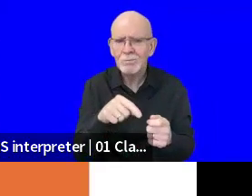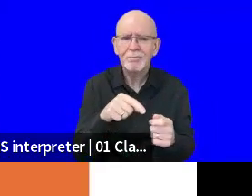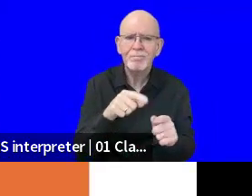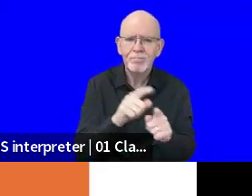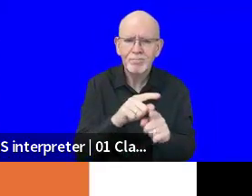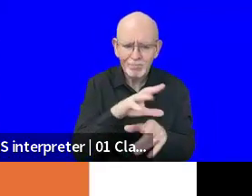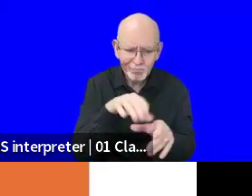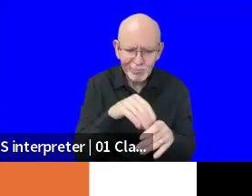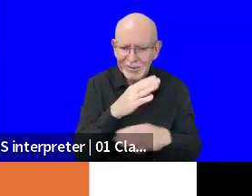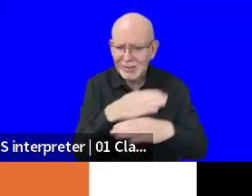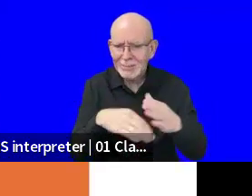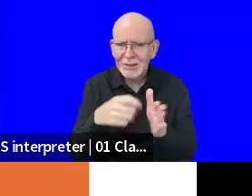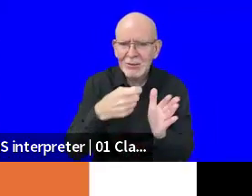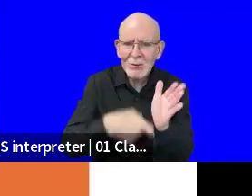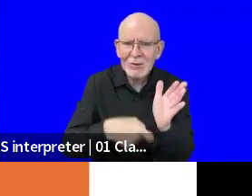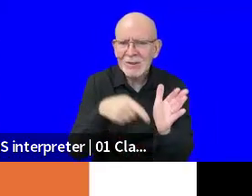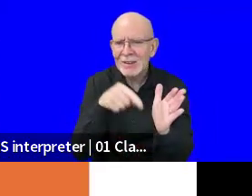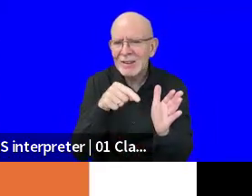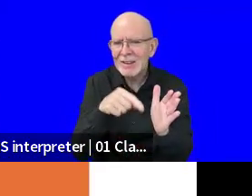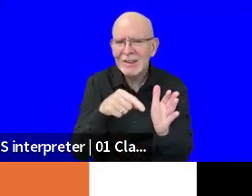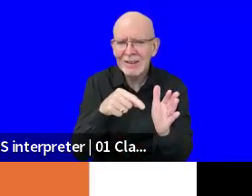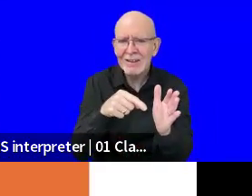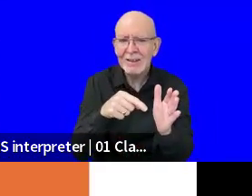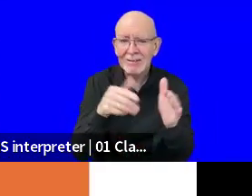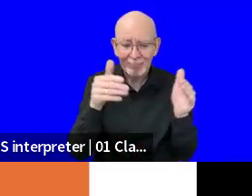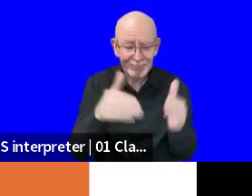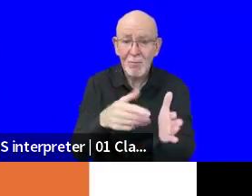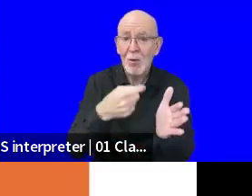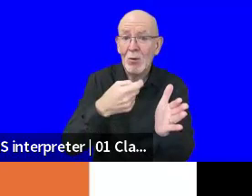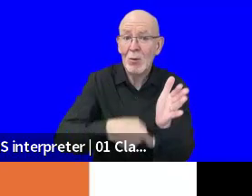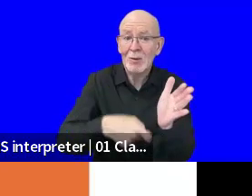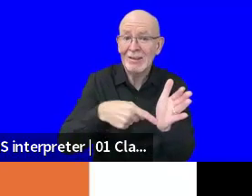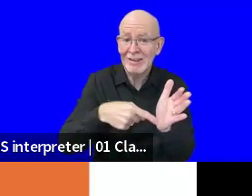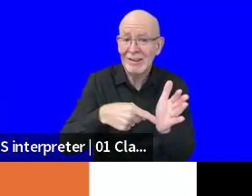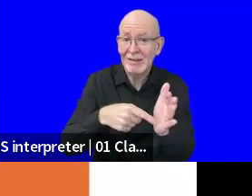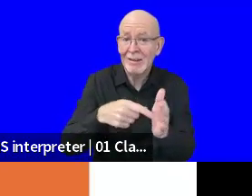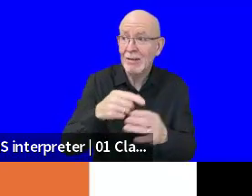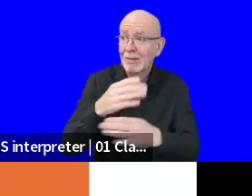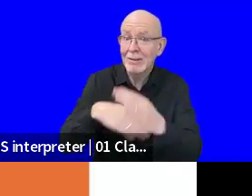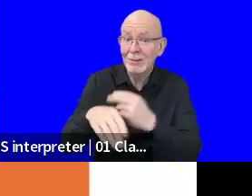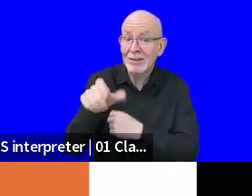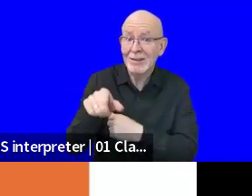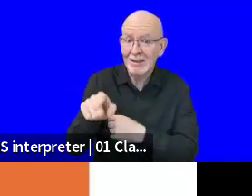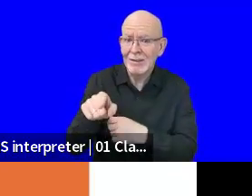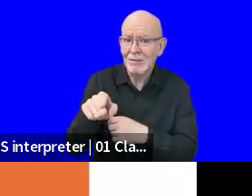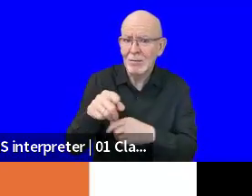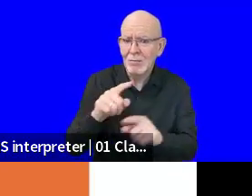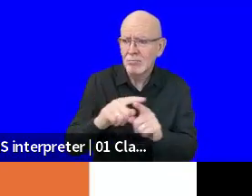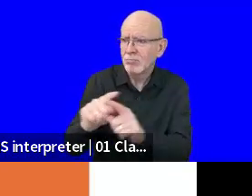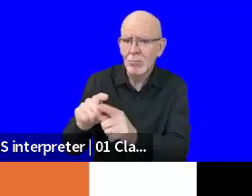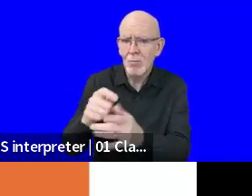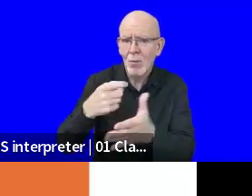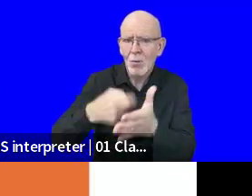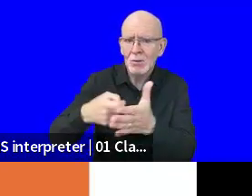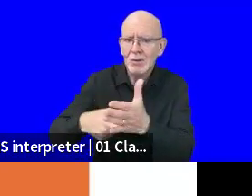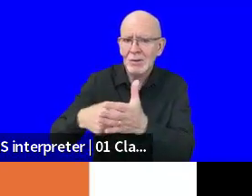costs that people without disabilities don't face, right? They have necessary things that they need